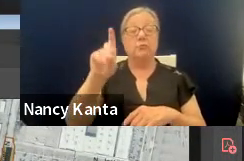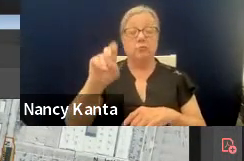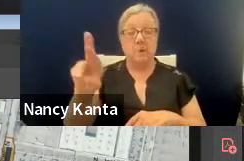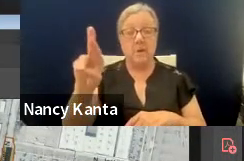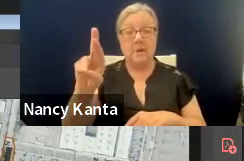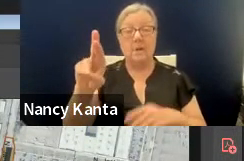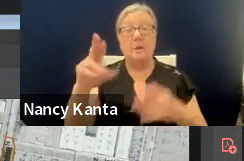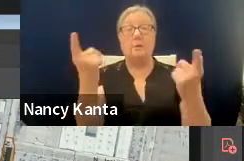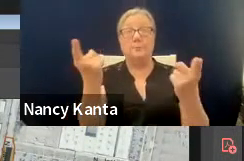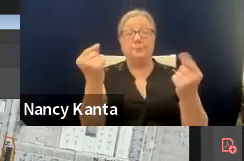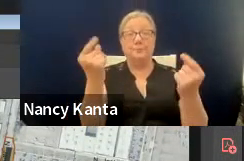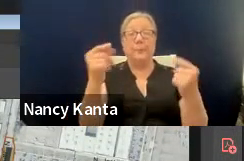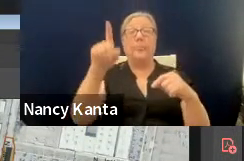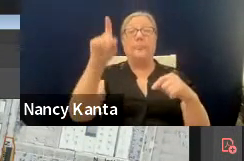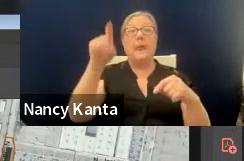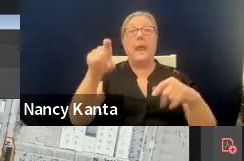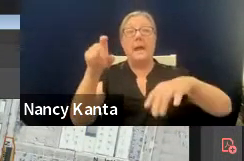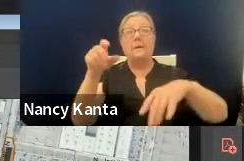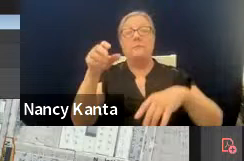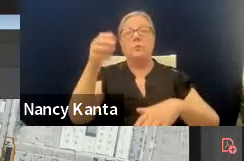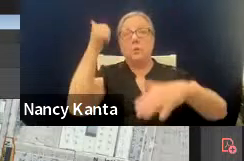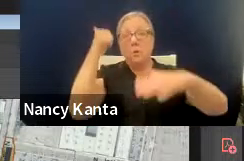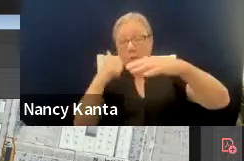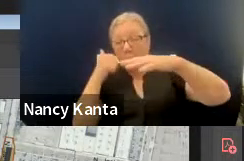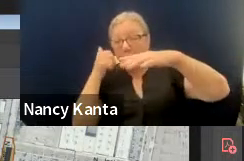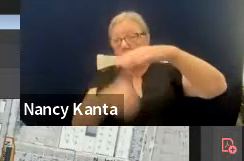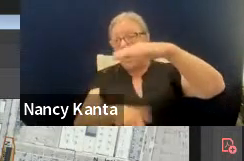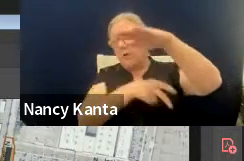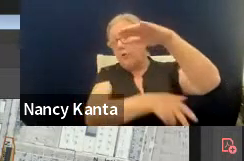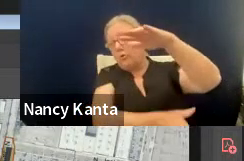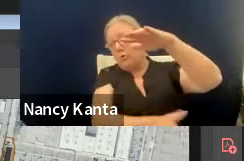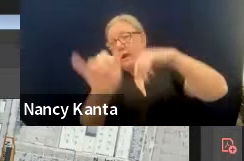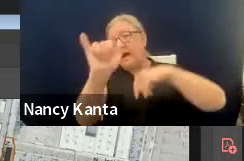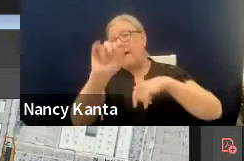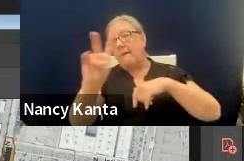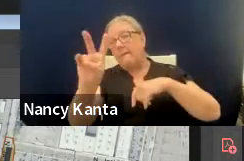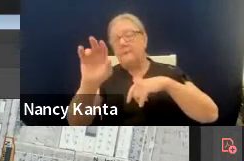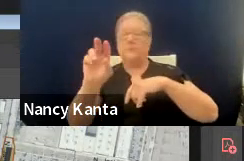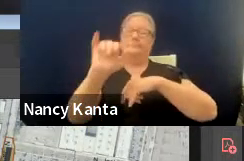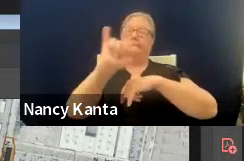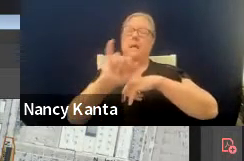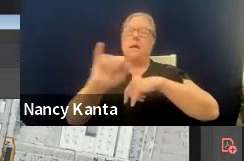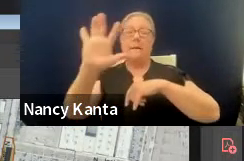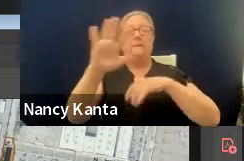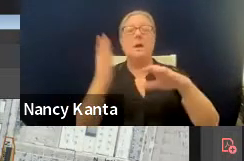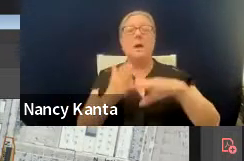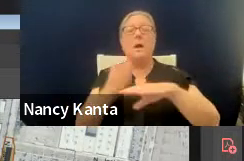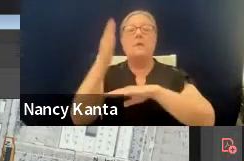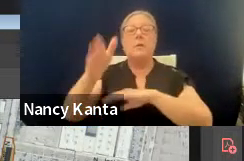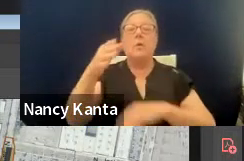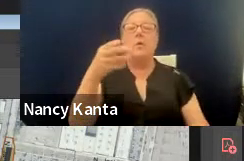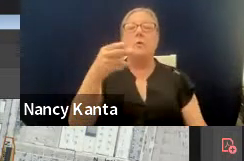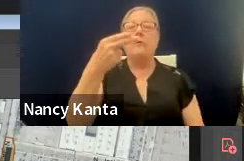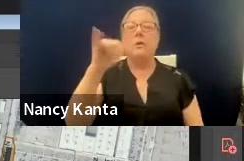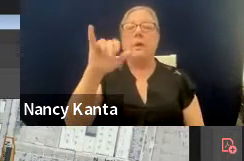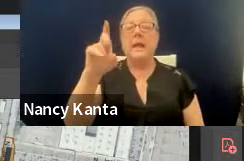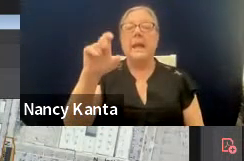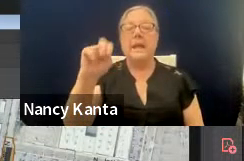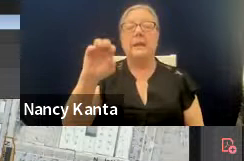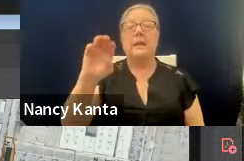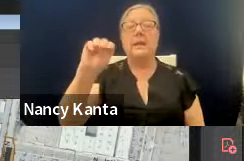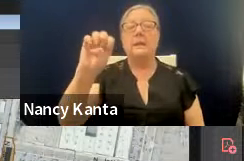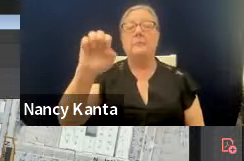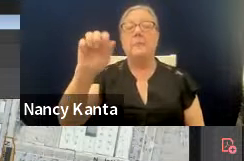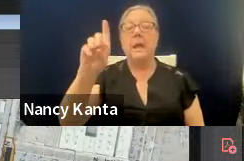underneath I-5 over to Hayden Meadows and around, and take what would be the